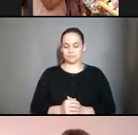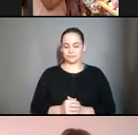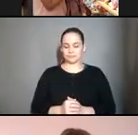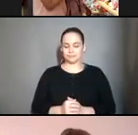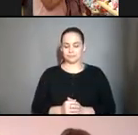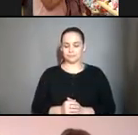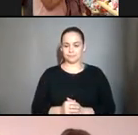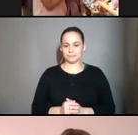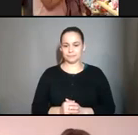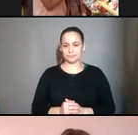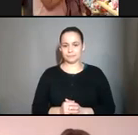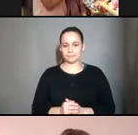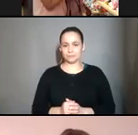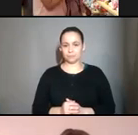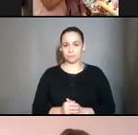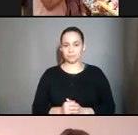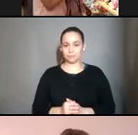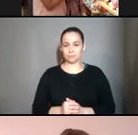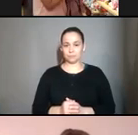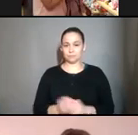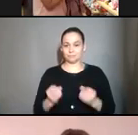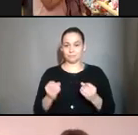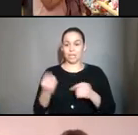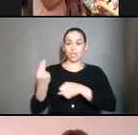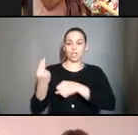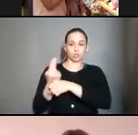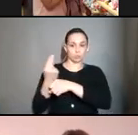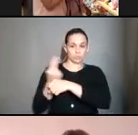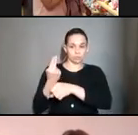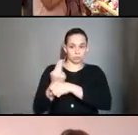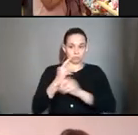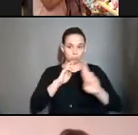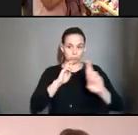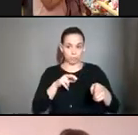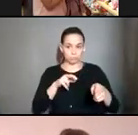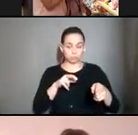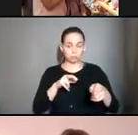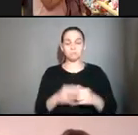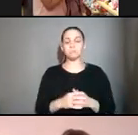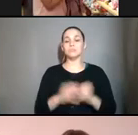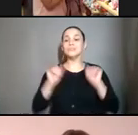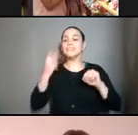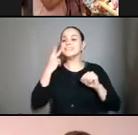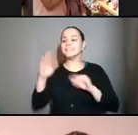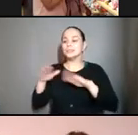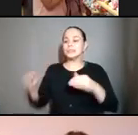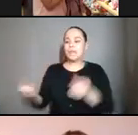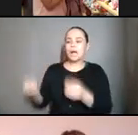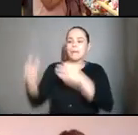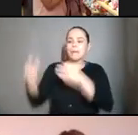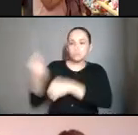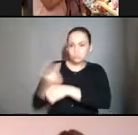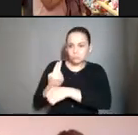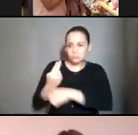The usage report will allow you to see your child's usage. To get to